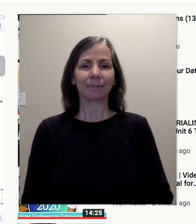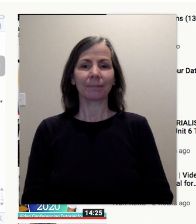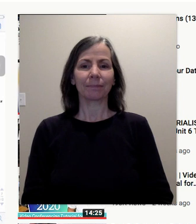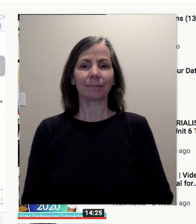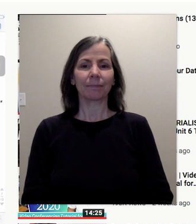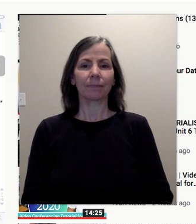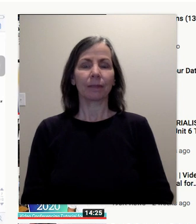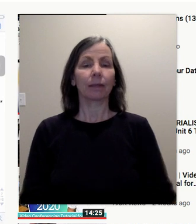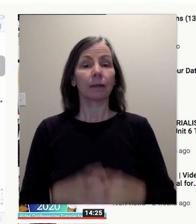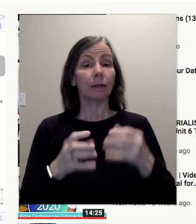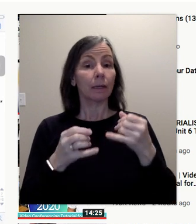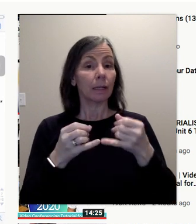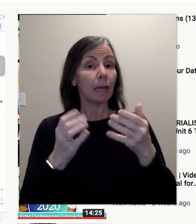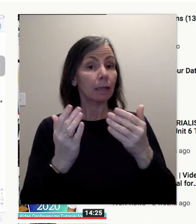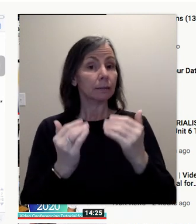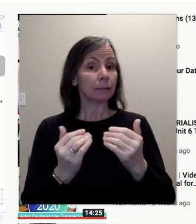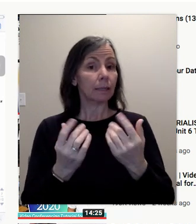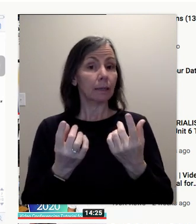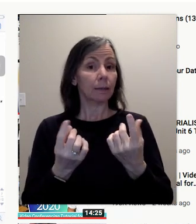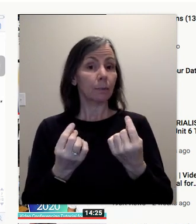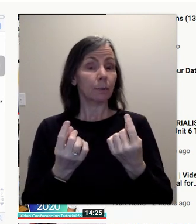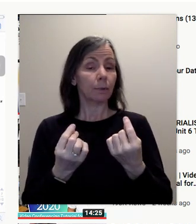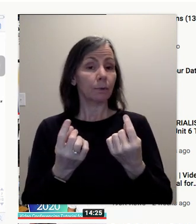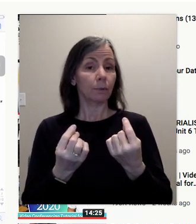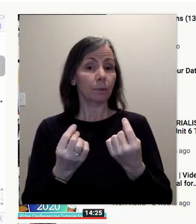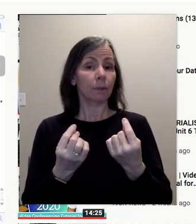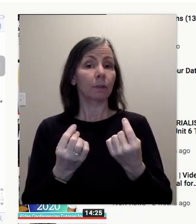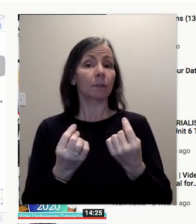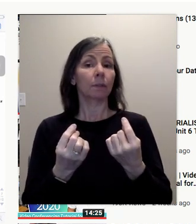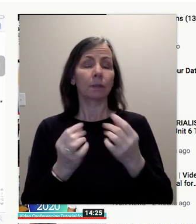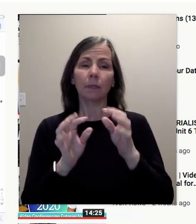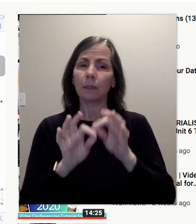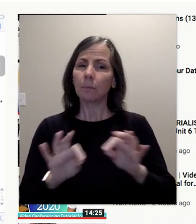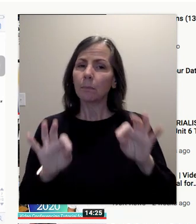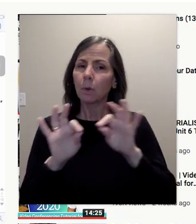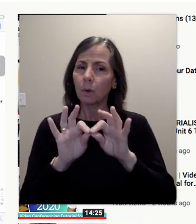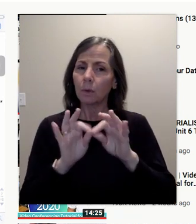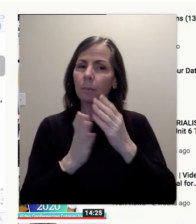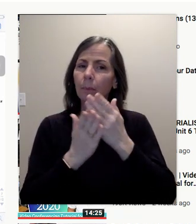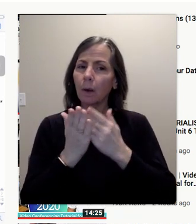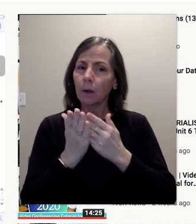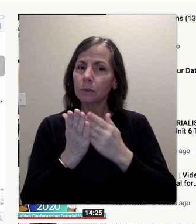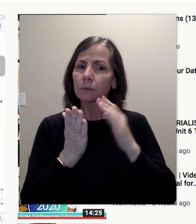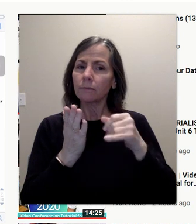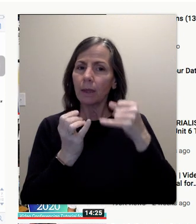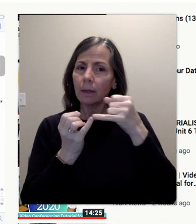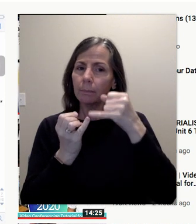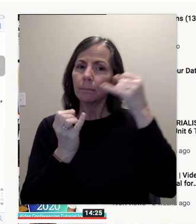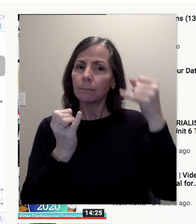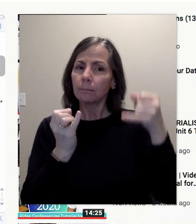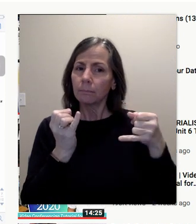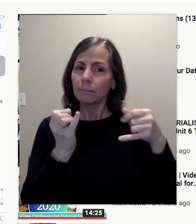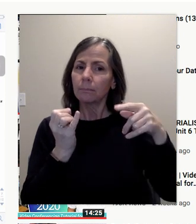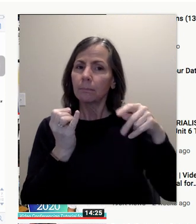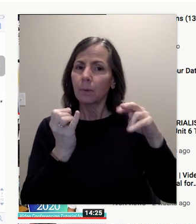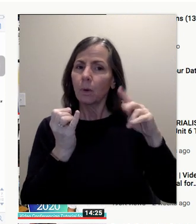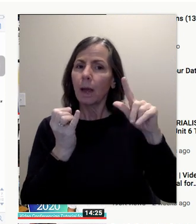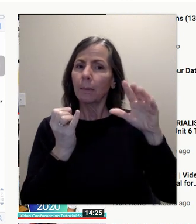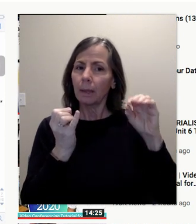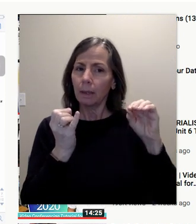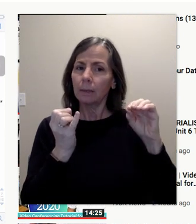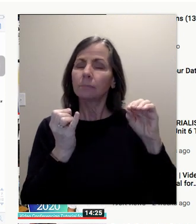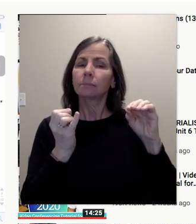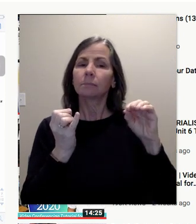So our last step is we want to label the important parts in both our